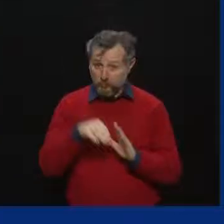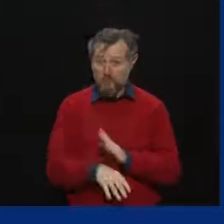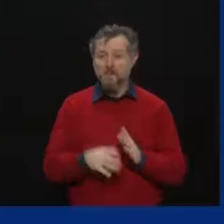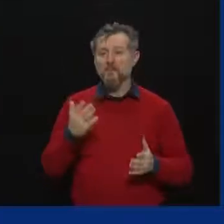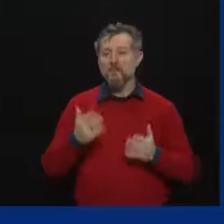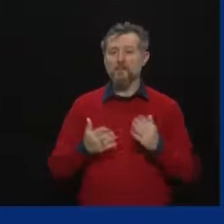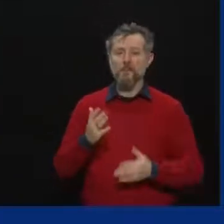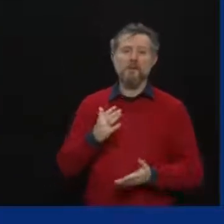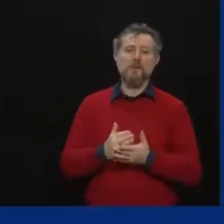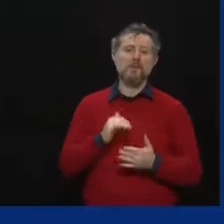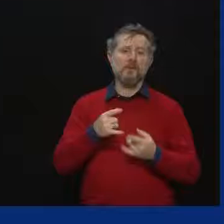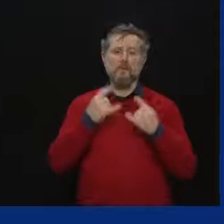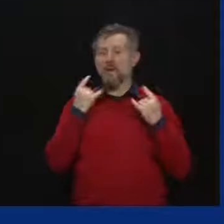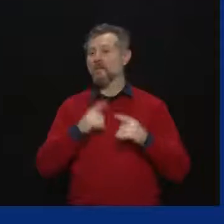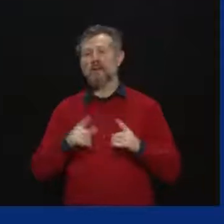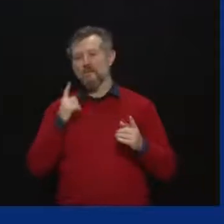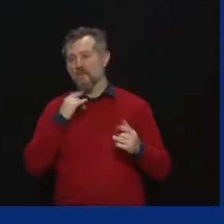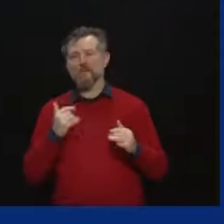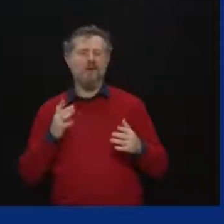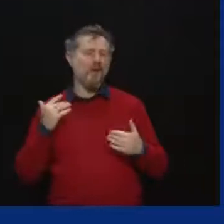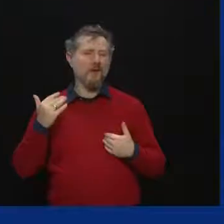giving the